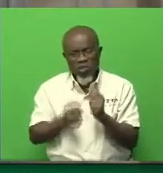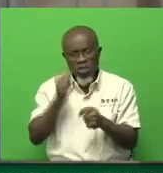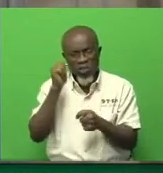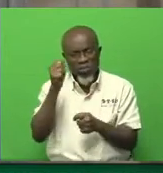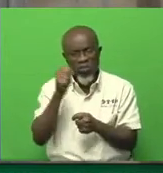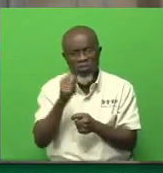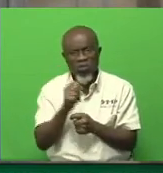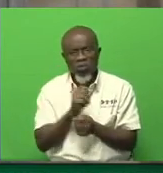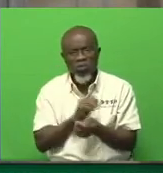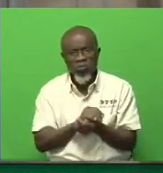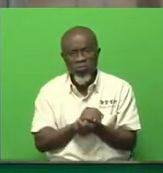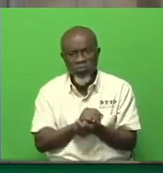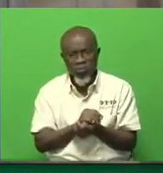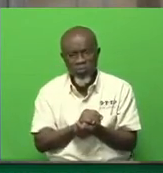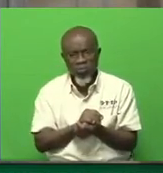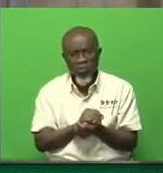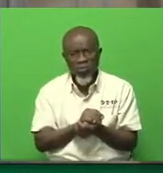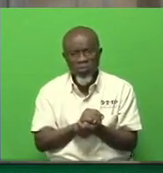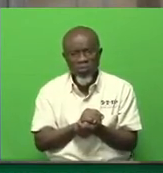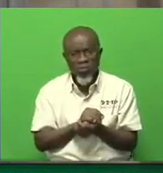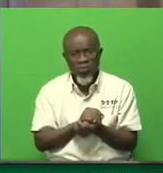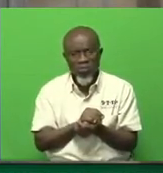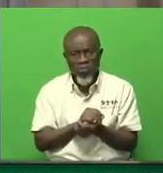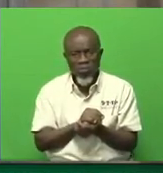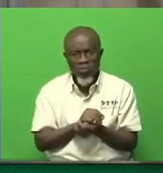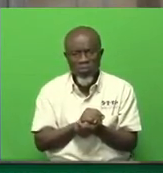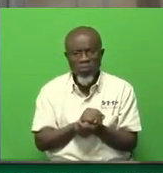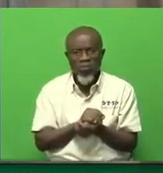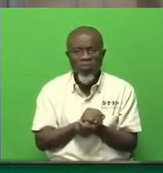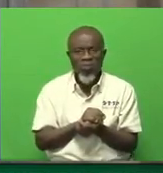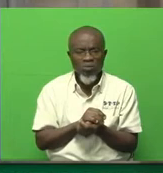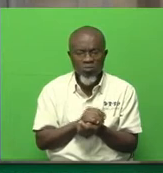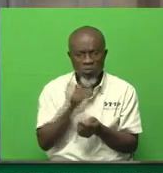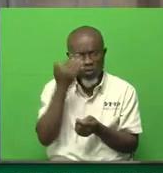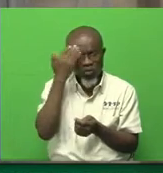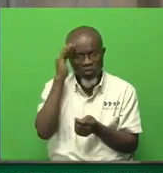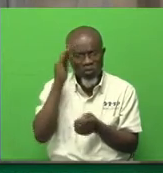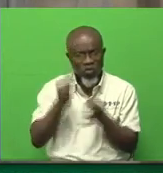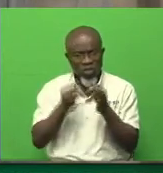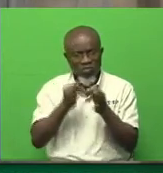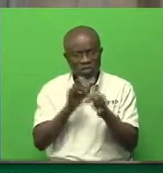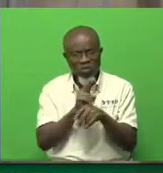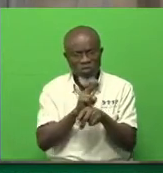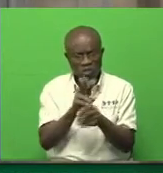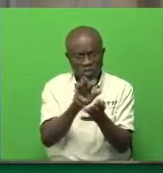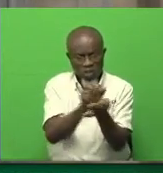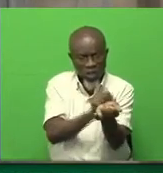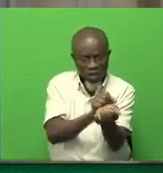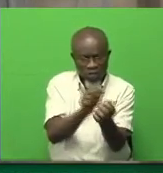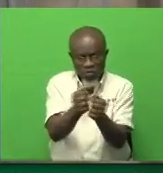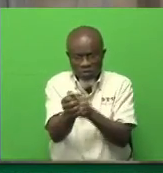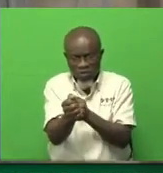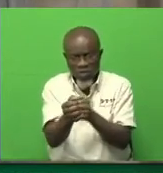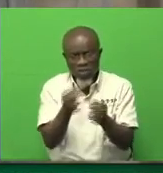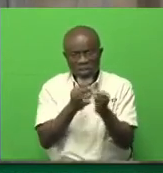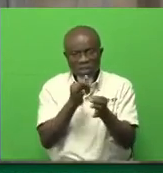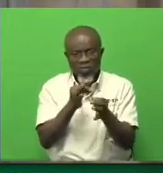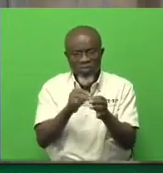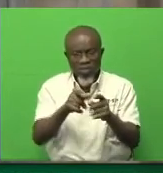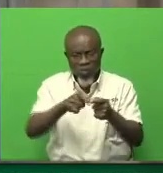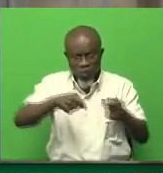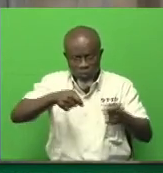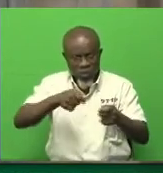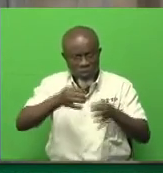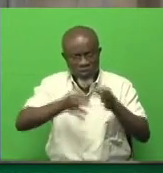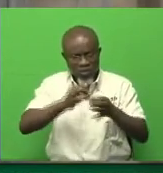they have an autoclave machine if they are using gloves if they are sterilizing equipment we know nothing about these dentists so we are asking the minister